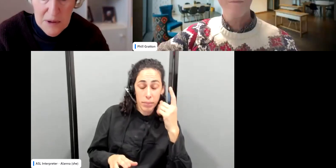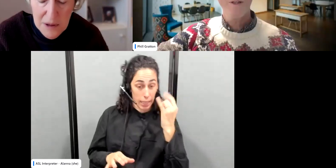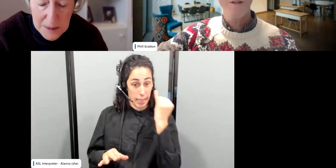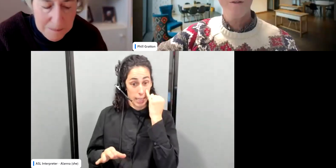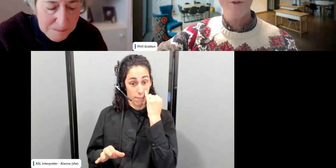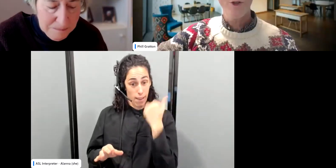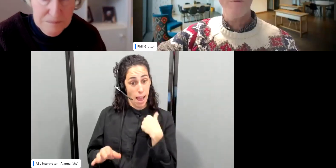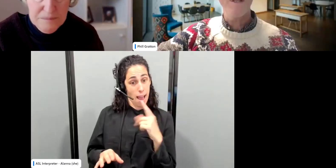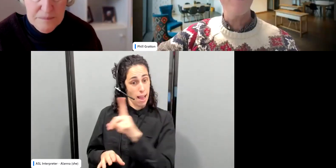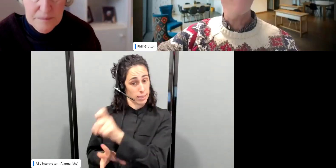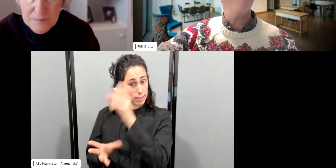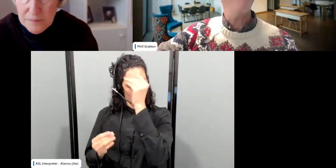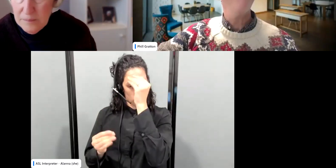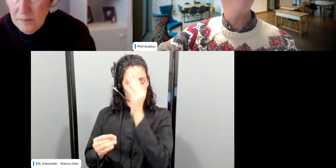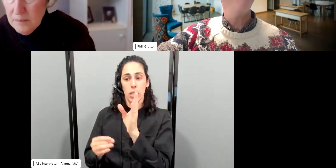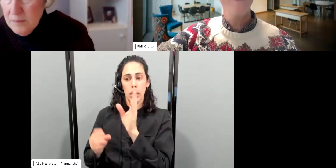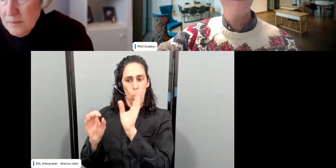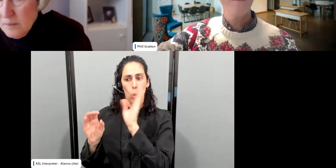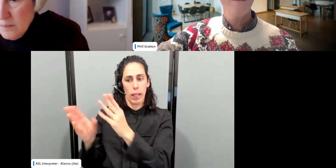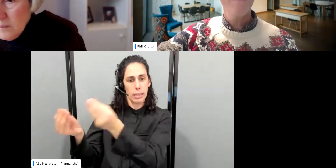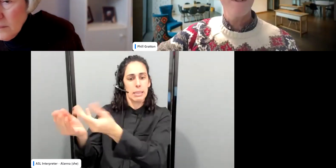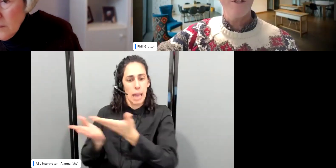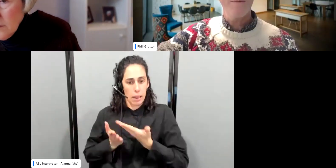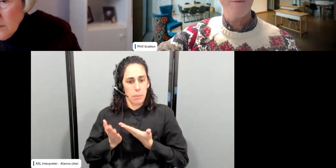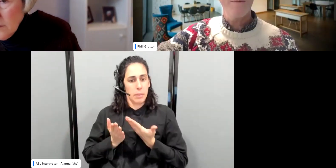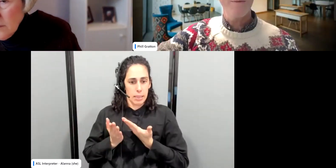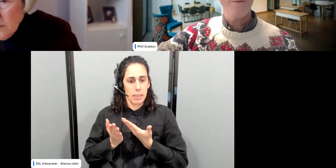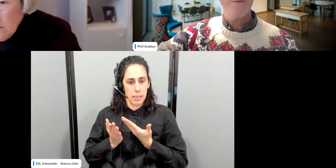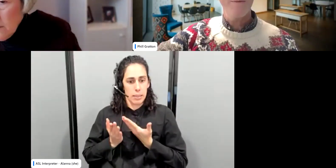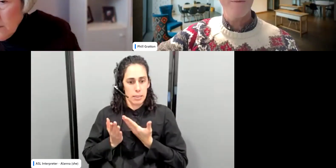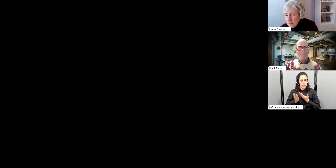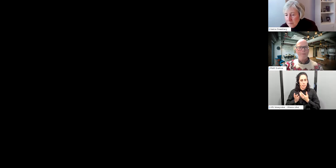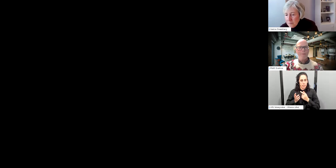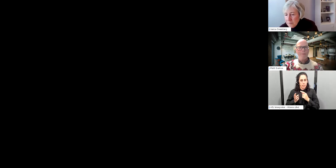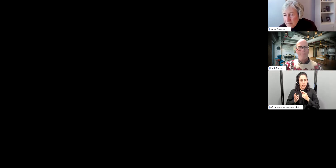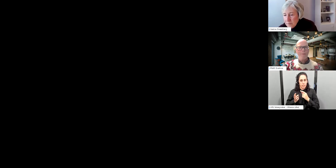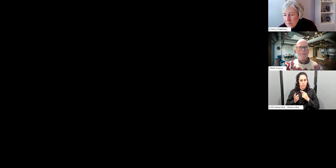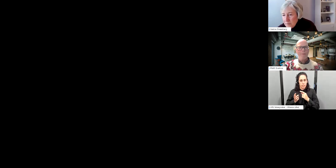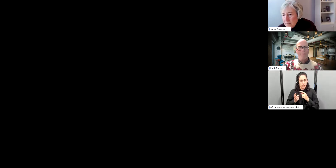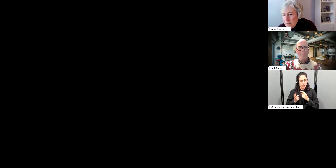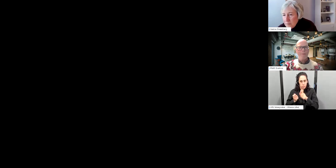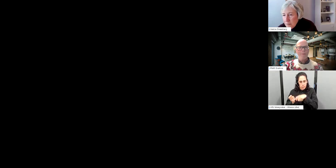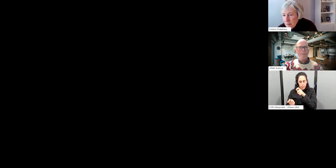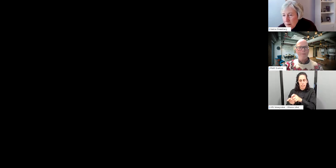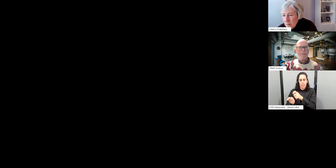that would work? Sure, let's do it. Share my screen again.